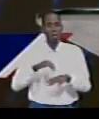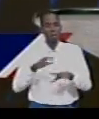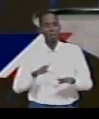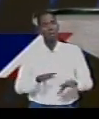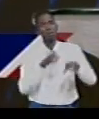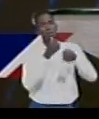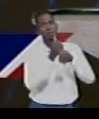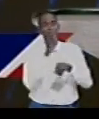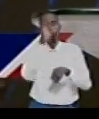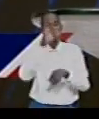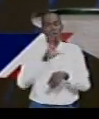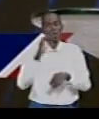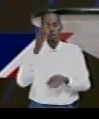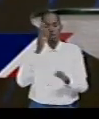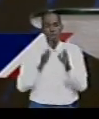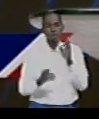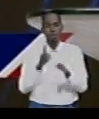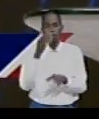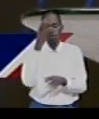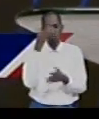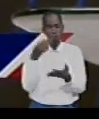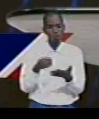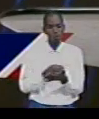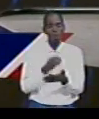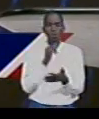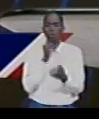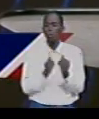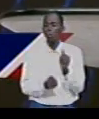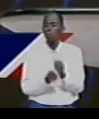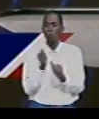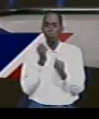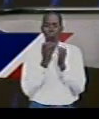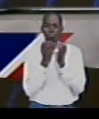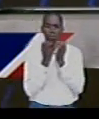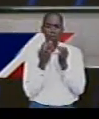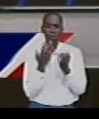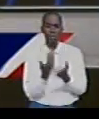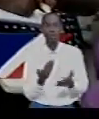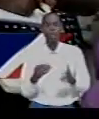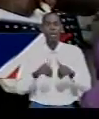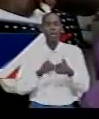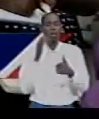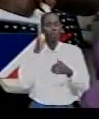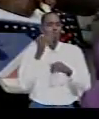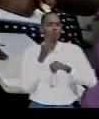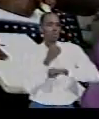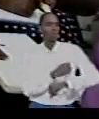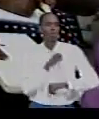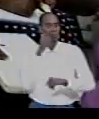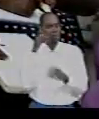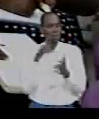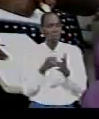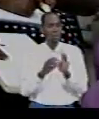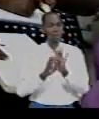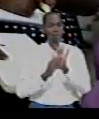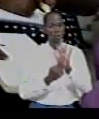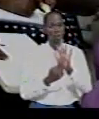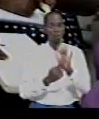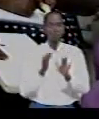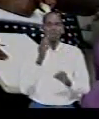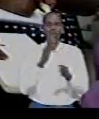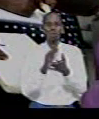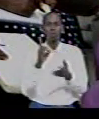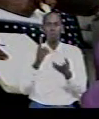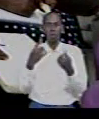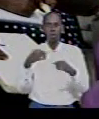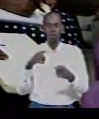most precious thing you have, how will you contend for that? If somebody came to take your child away, and you